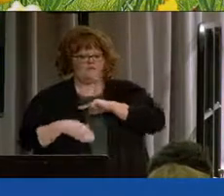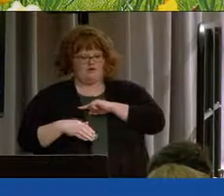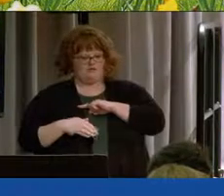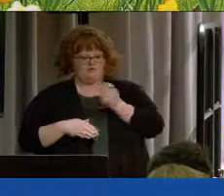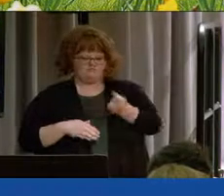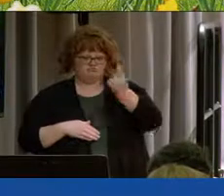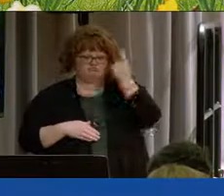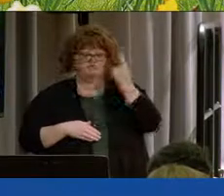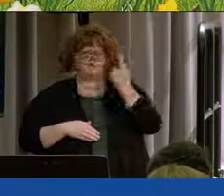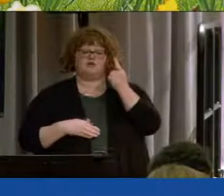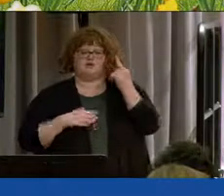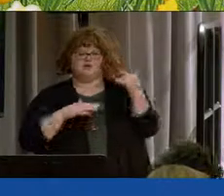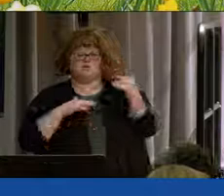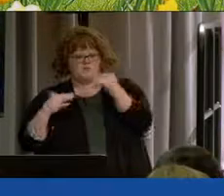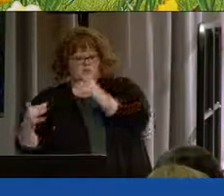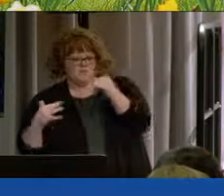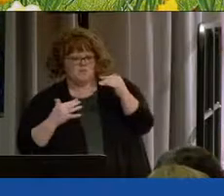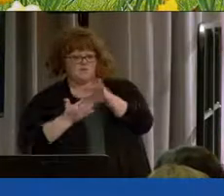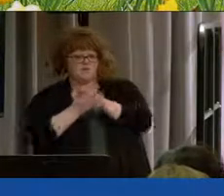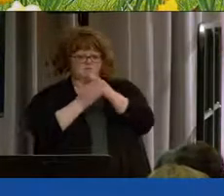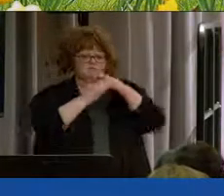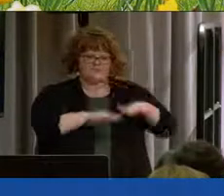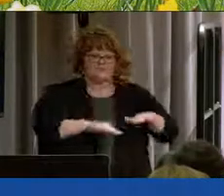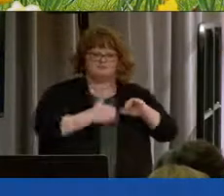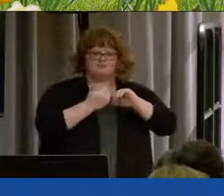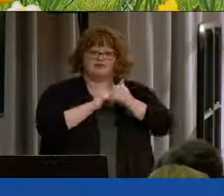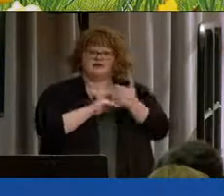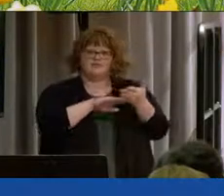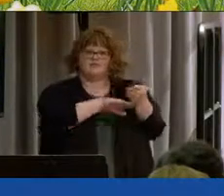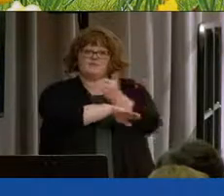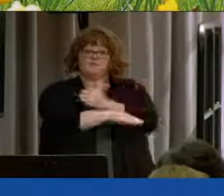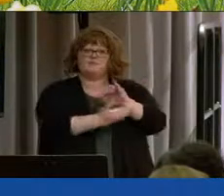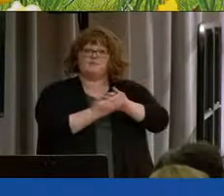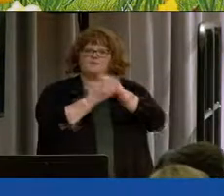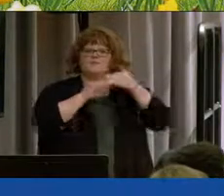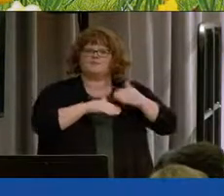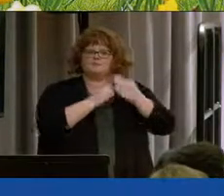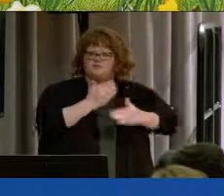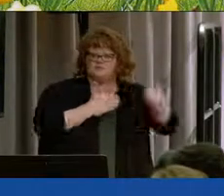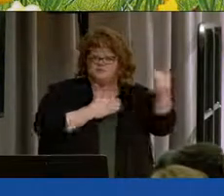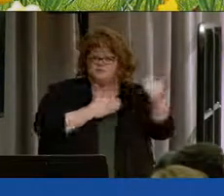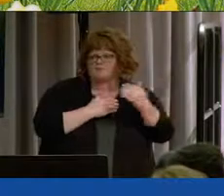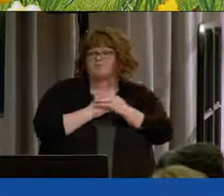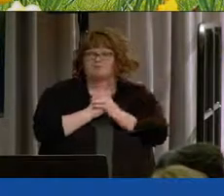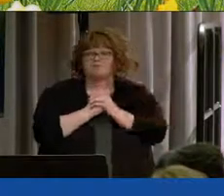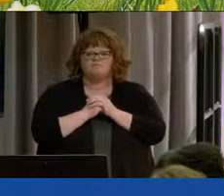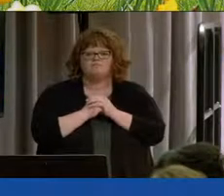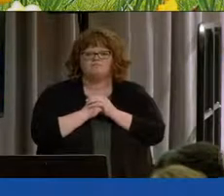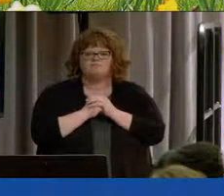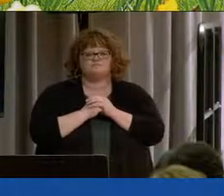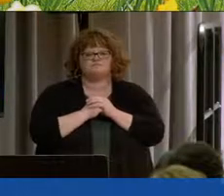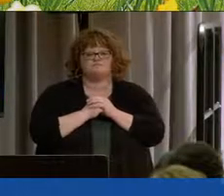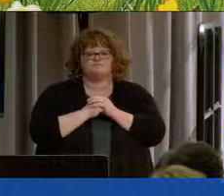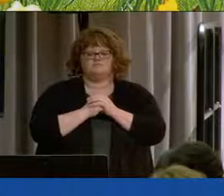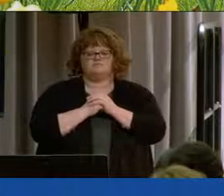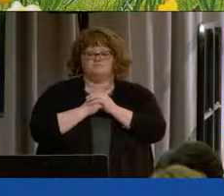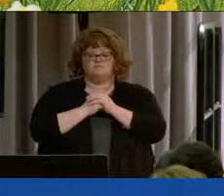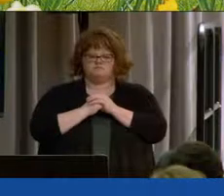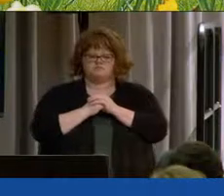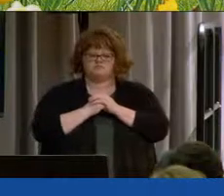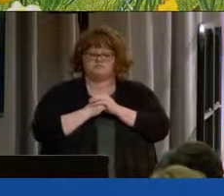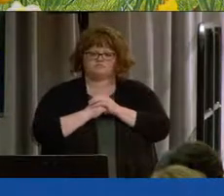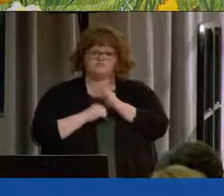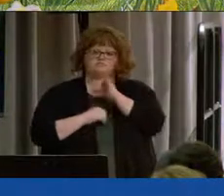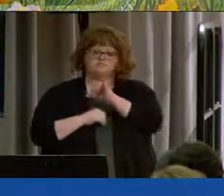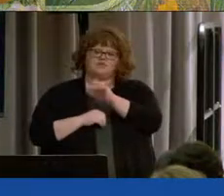and peace and how might we make for a more peaceful future for us all. And I think that has been what has